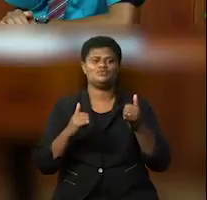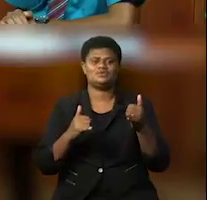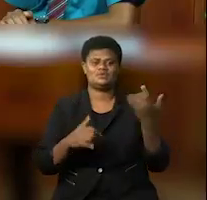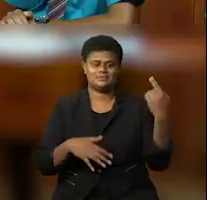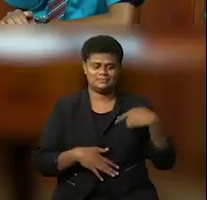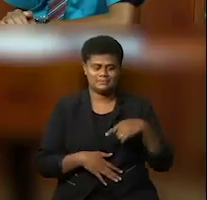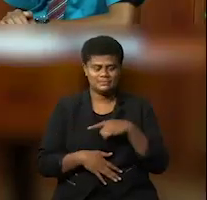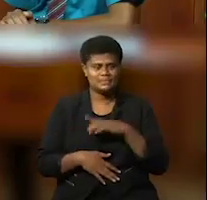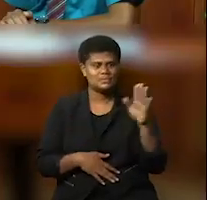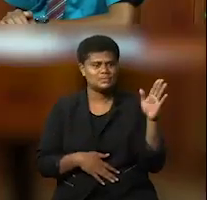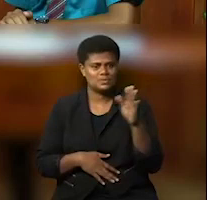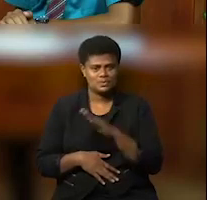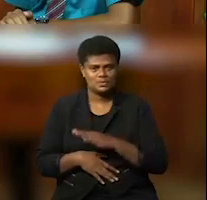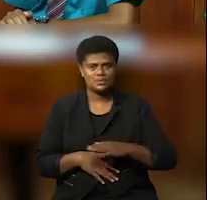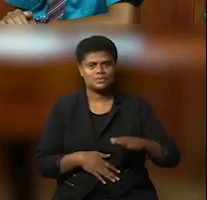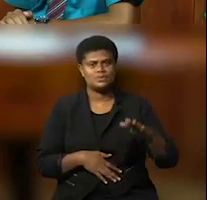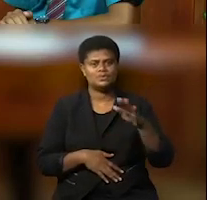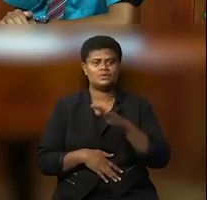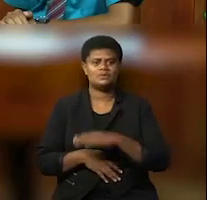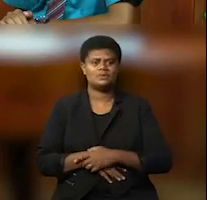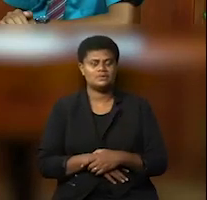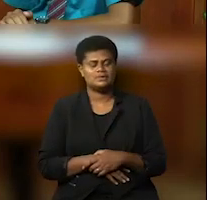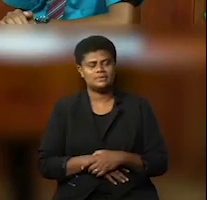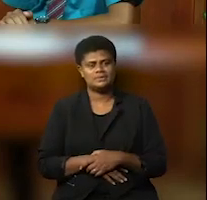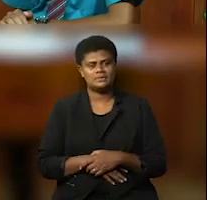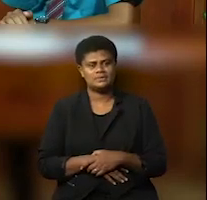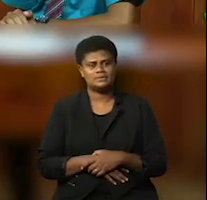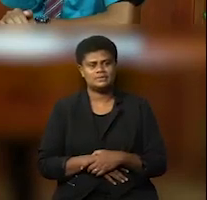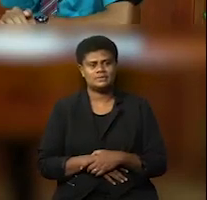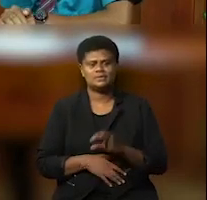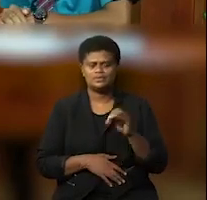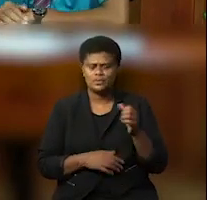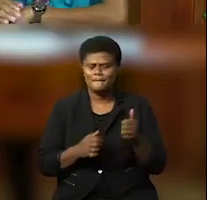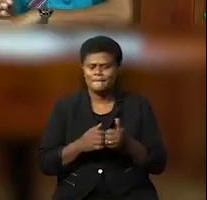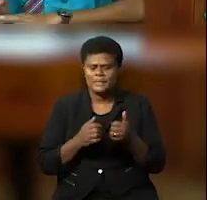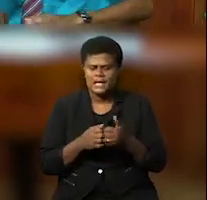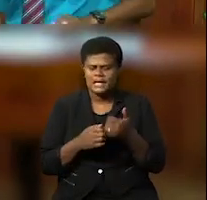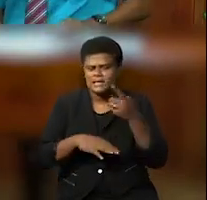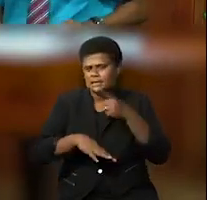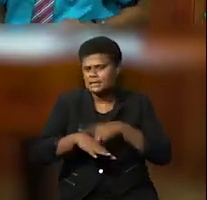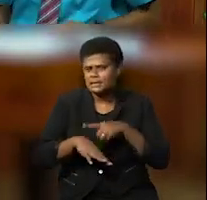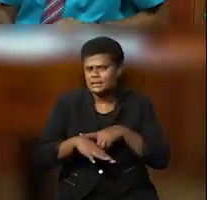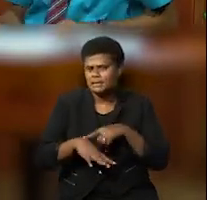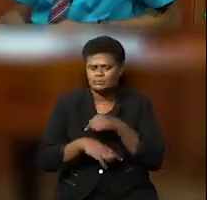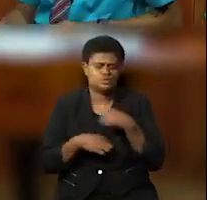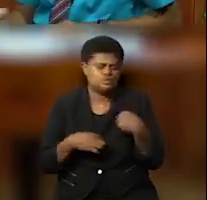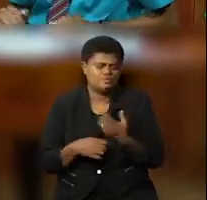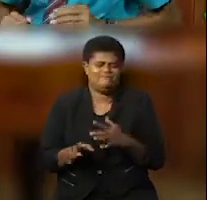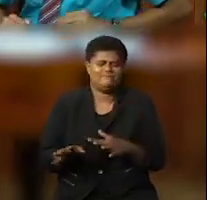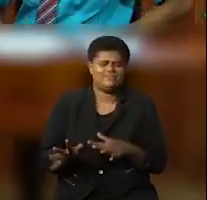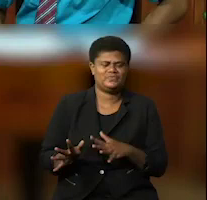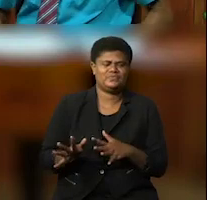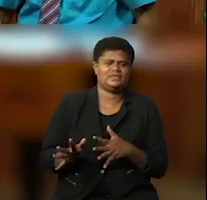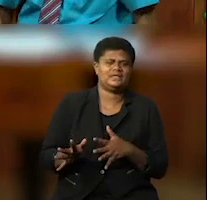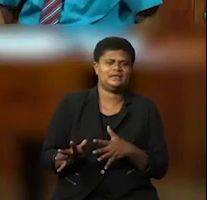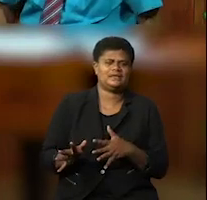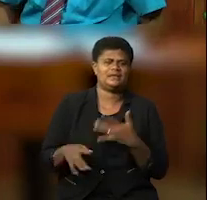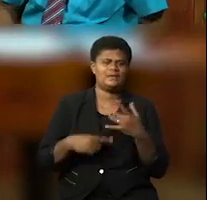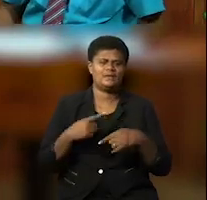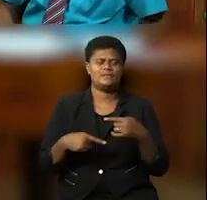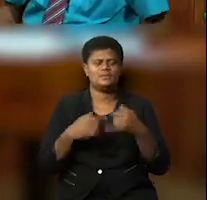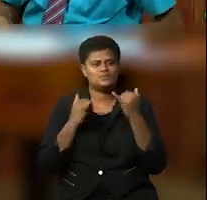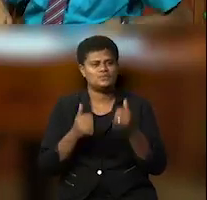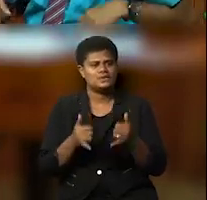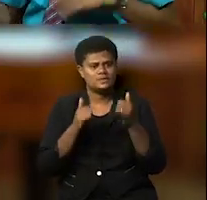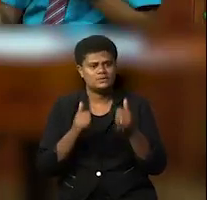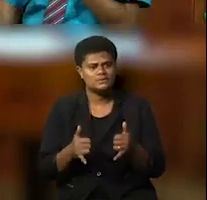it in the book of Hebrews, coming in, and the books are open. So of course there is a judgment, and many times we fear it. Now, why should we not be afraid of the